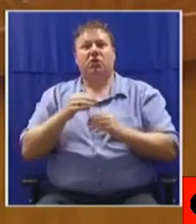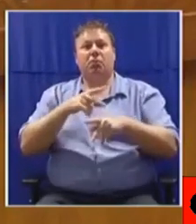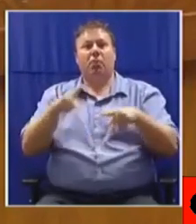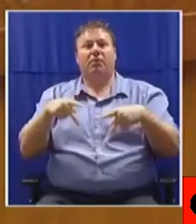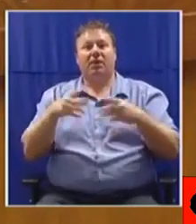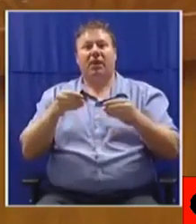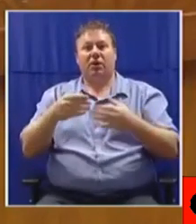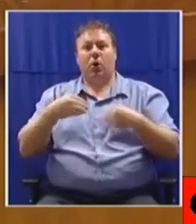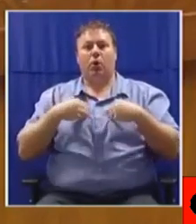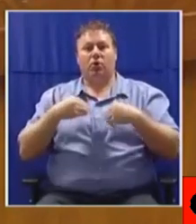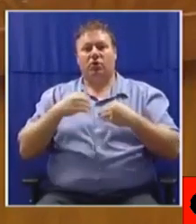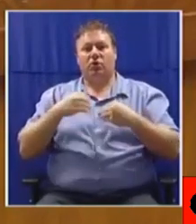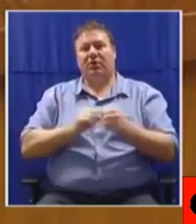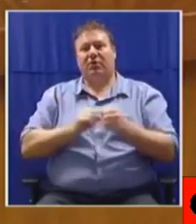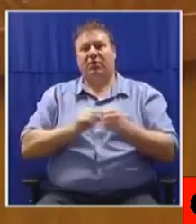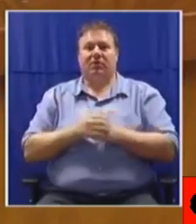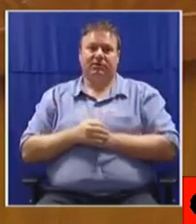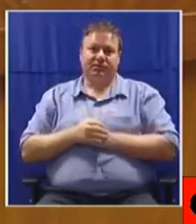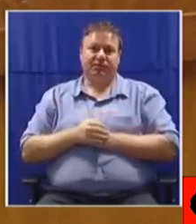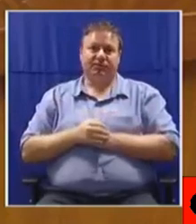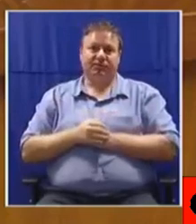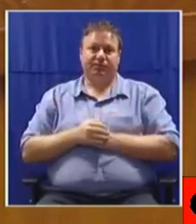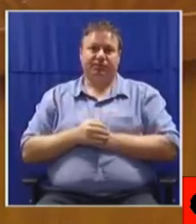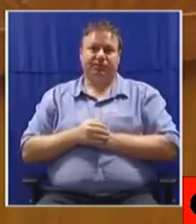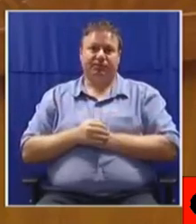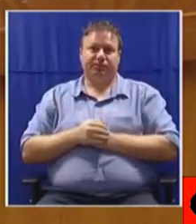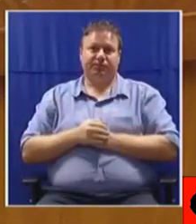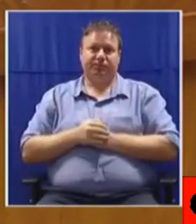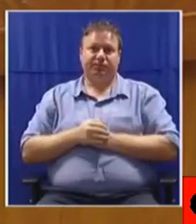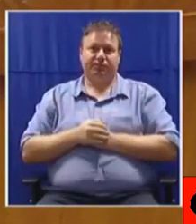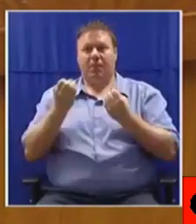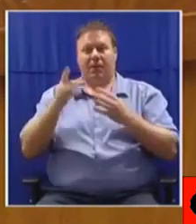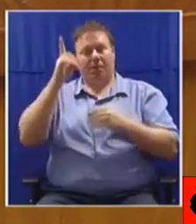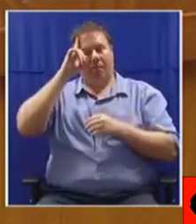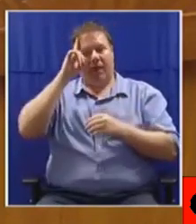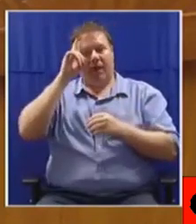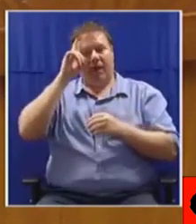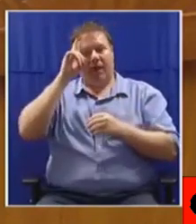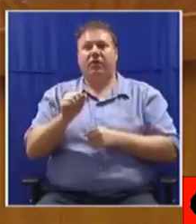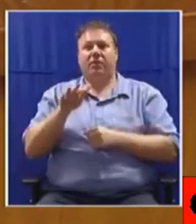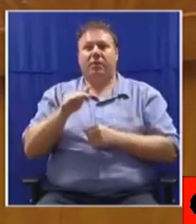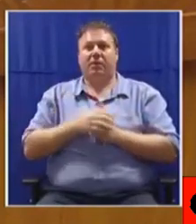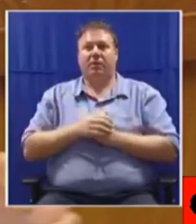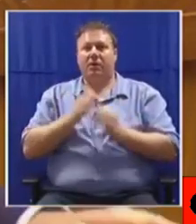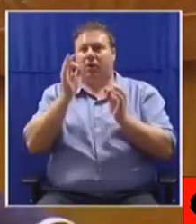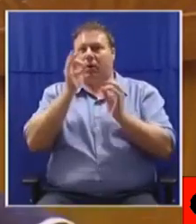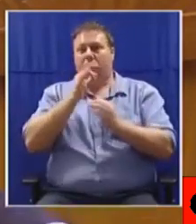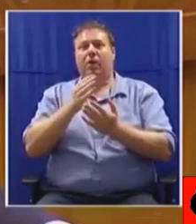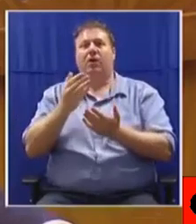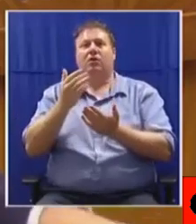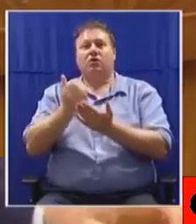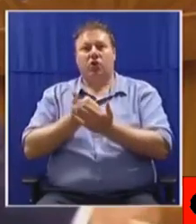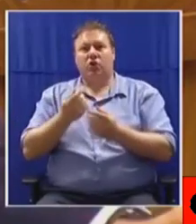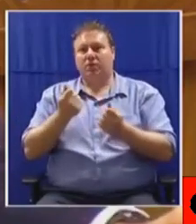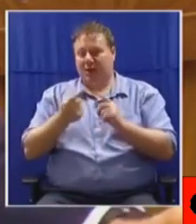ownership in South Africa. What this has done is it's left many, many black South Africans particularly without security of tenure,